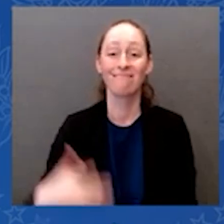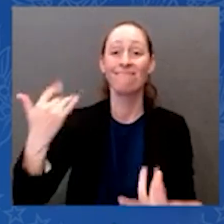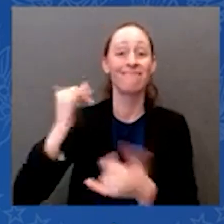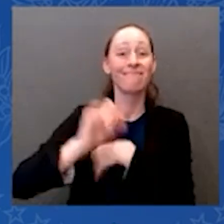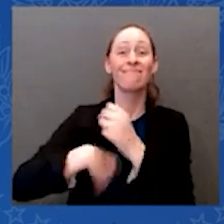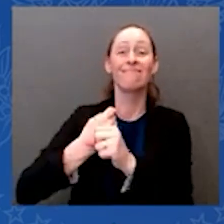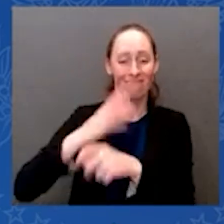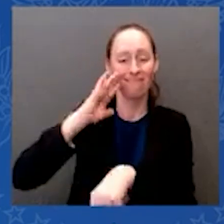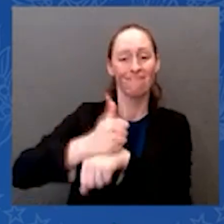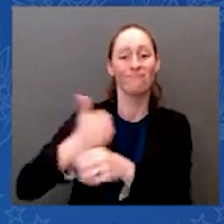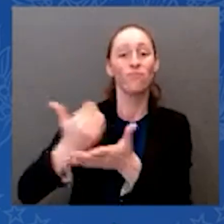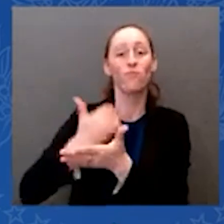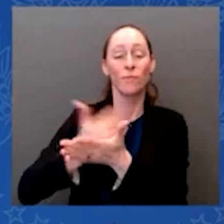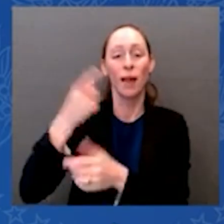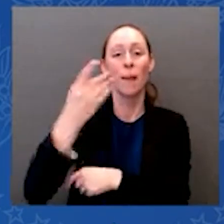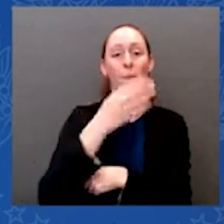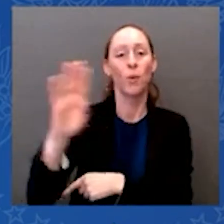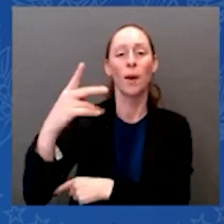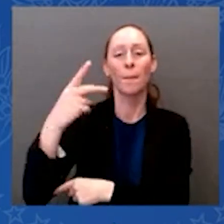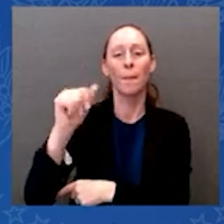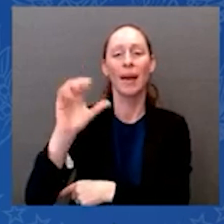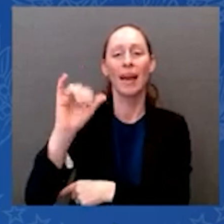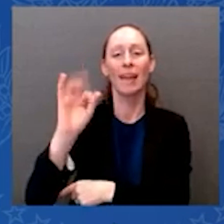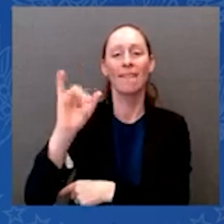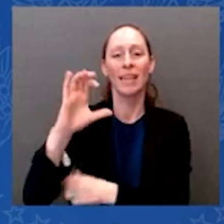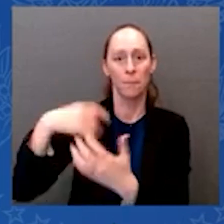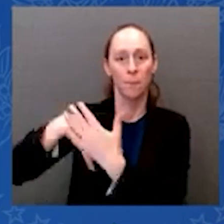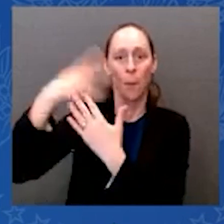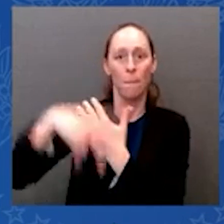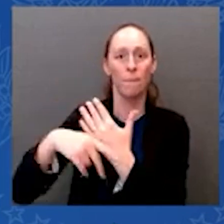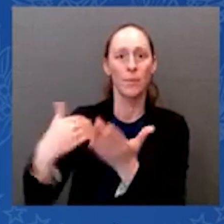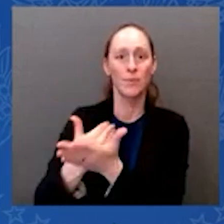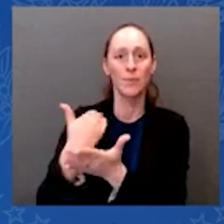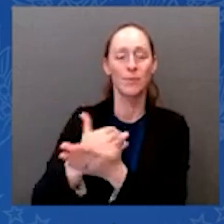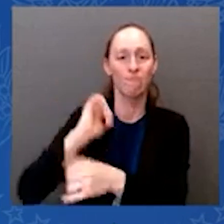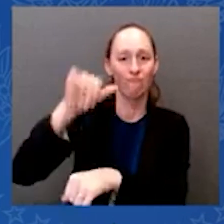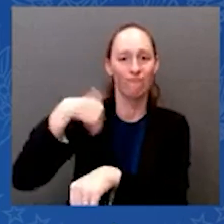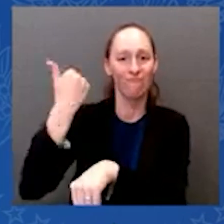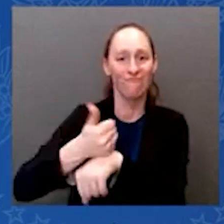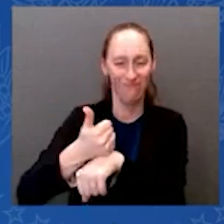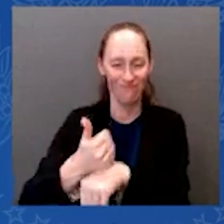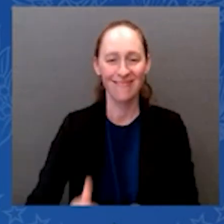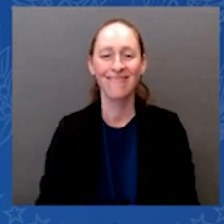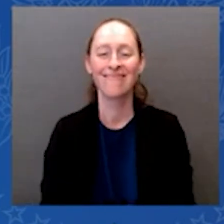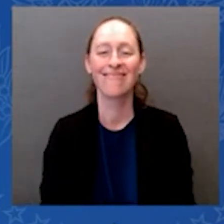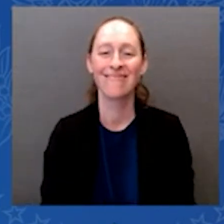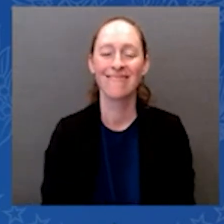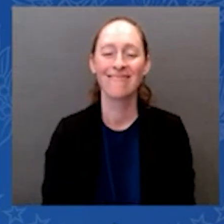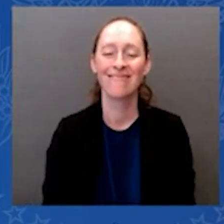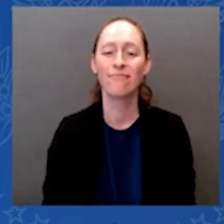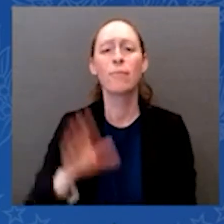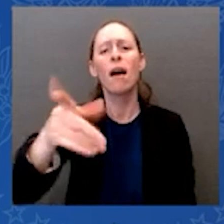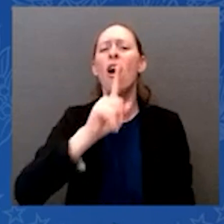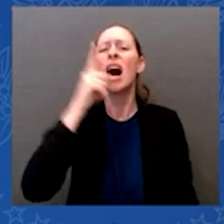we really care about to more effectively coordinate with our allies and partners around the world